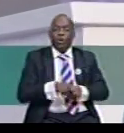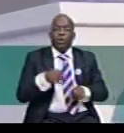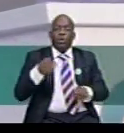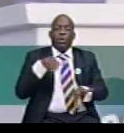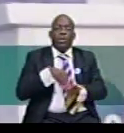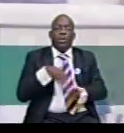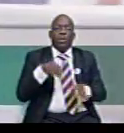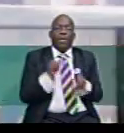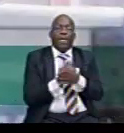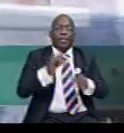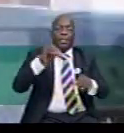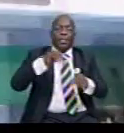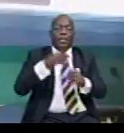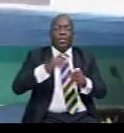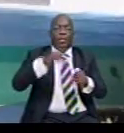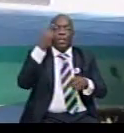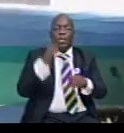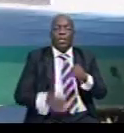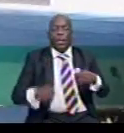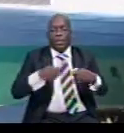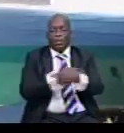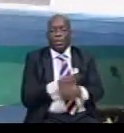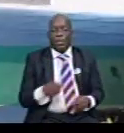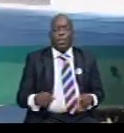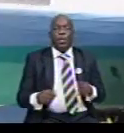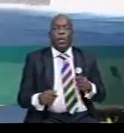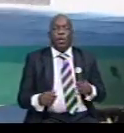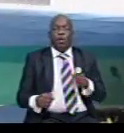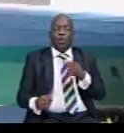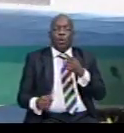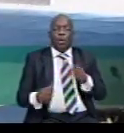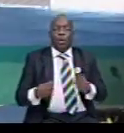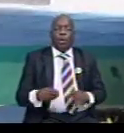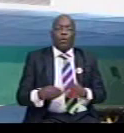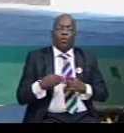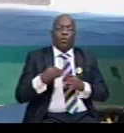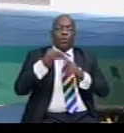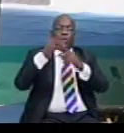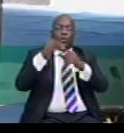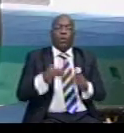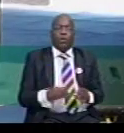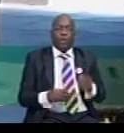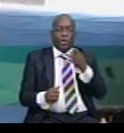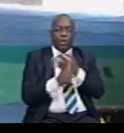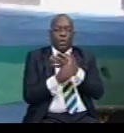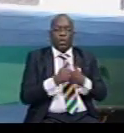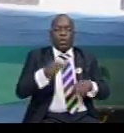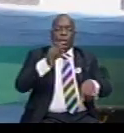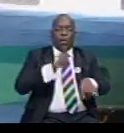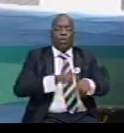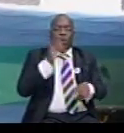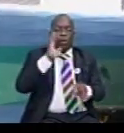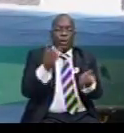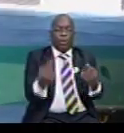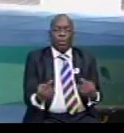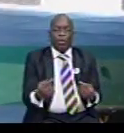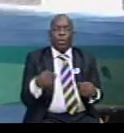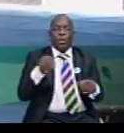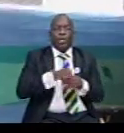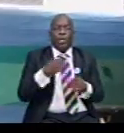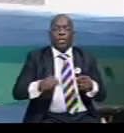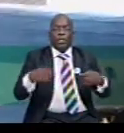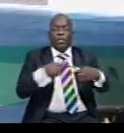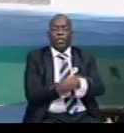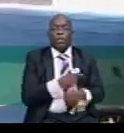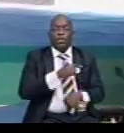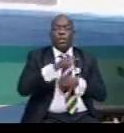perilous times shall come. In the last days, in the days in which we are living, and what